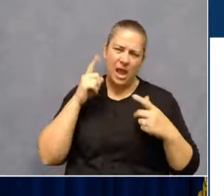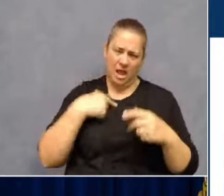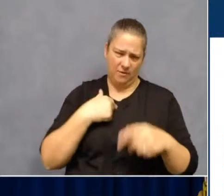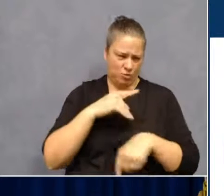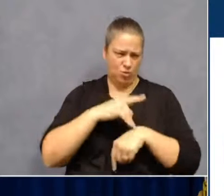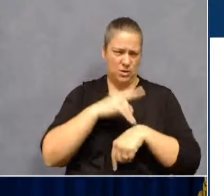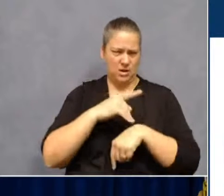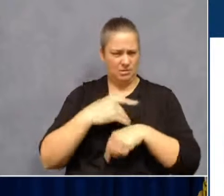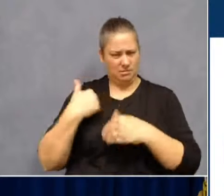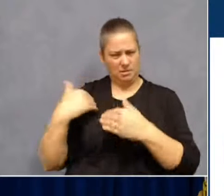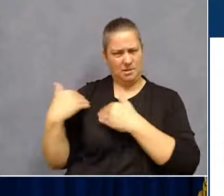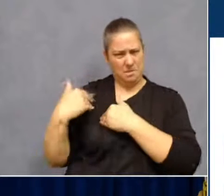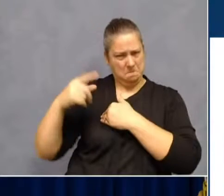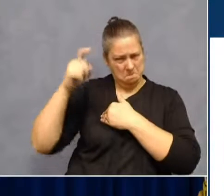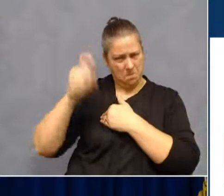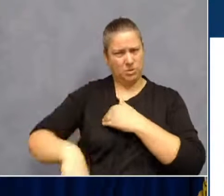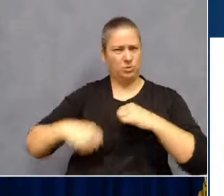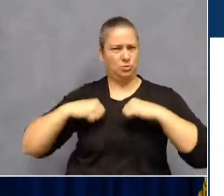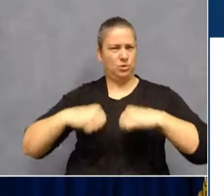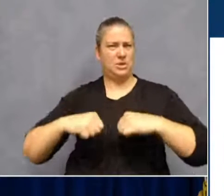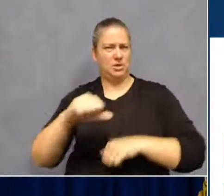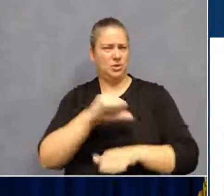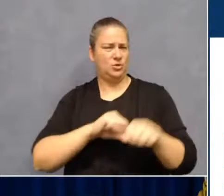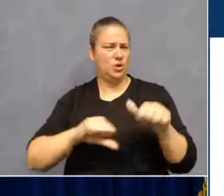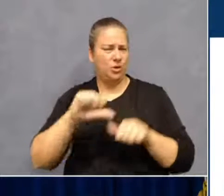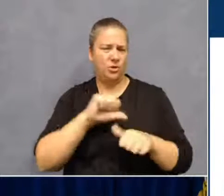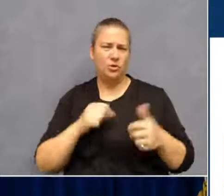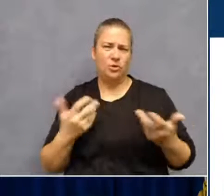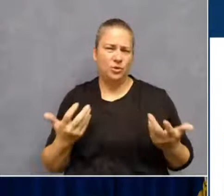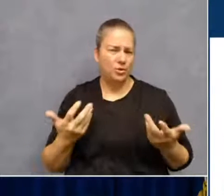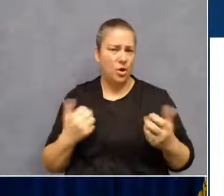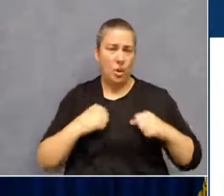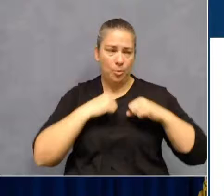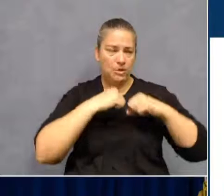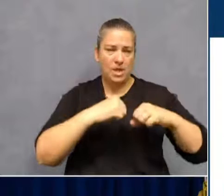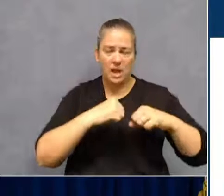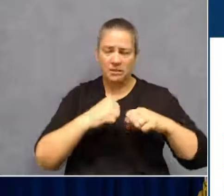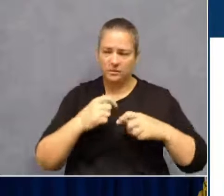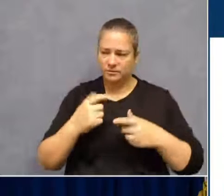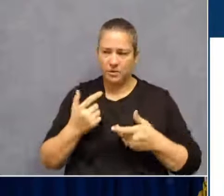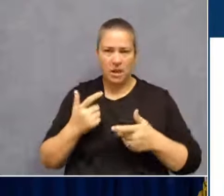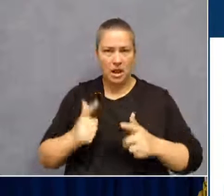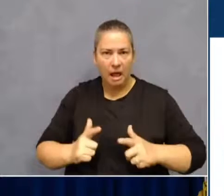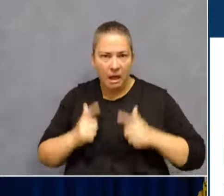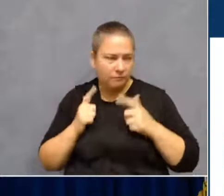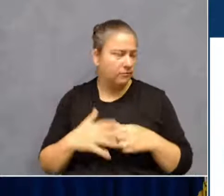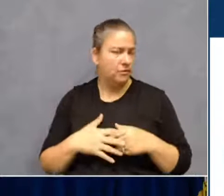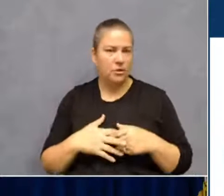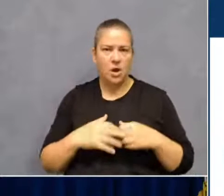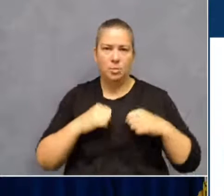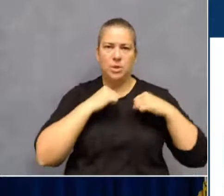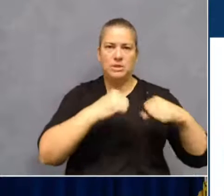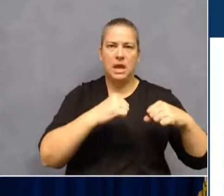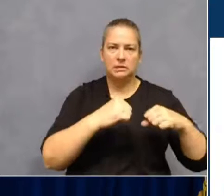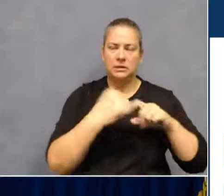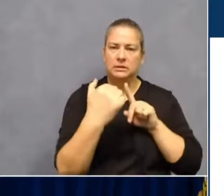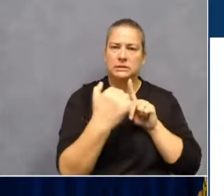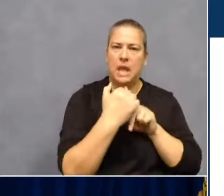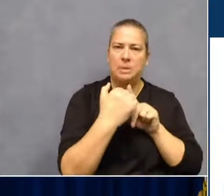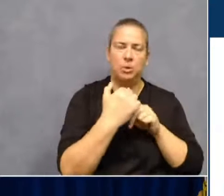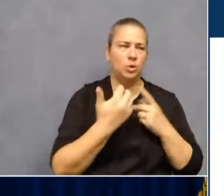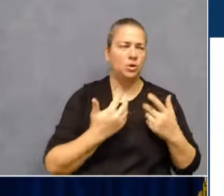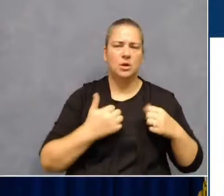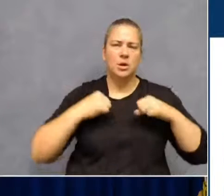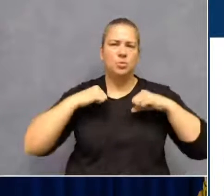to save lives or helping protect one another from scammers during the Christmas giving season. Let's continue to do the right thing